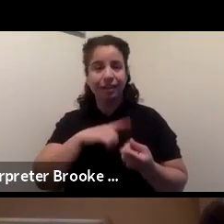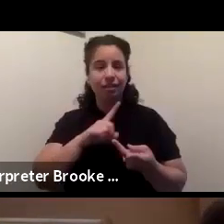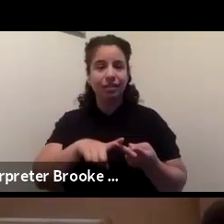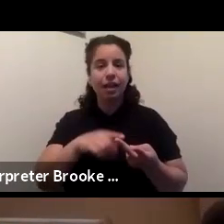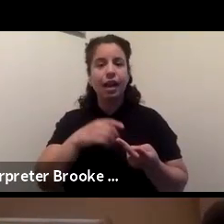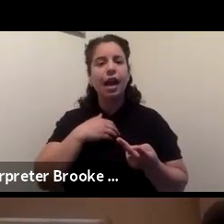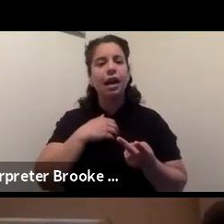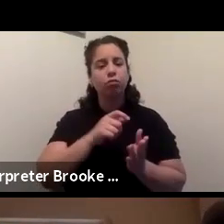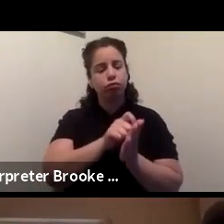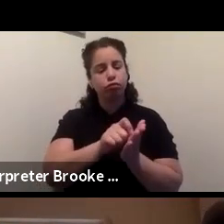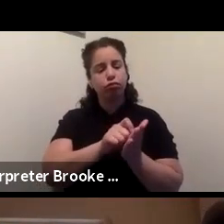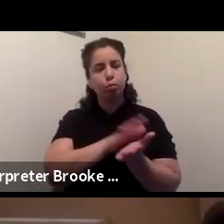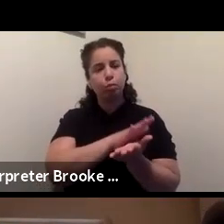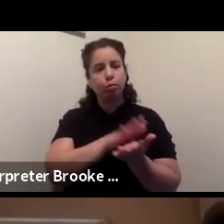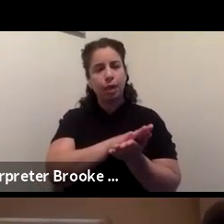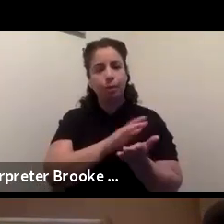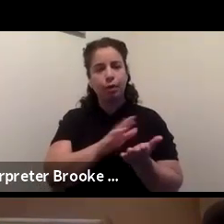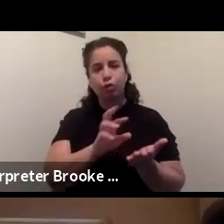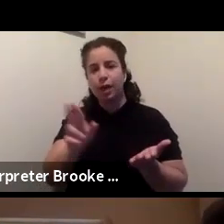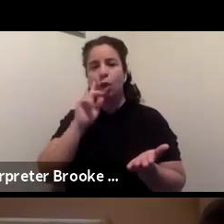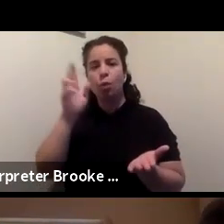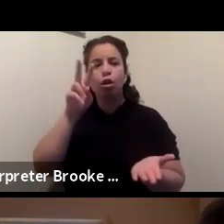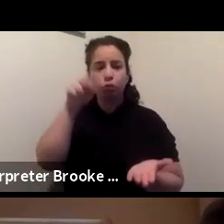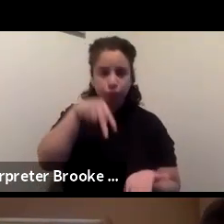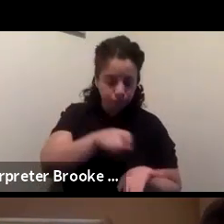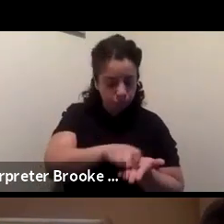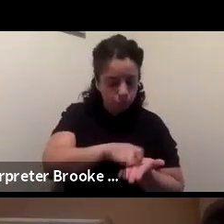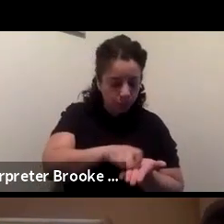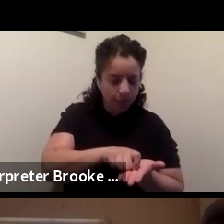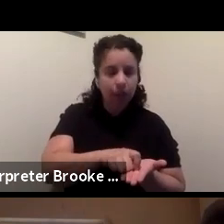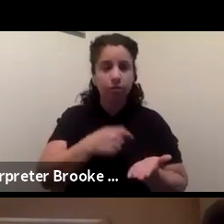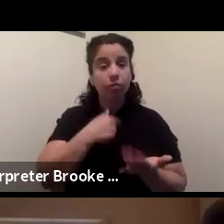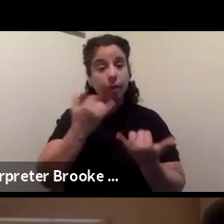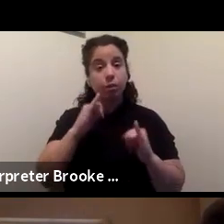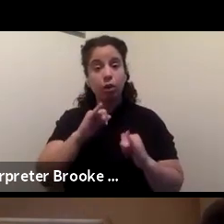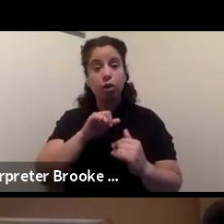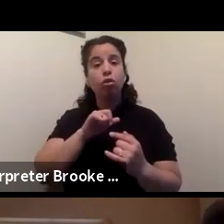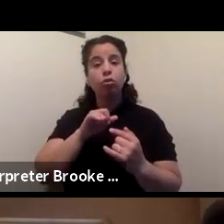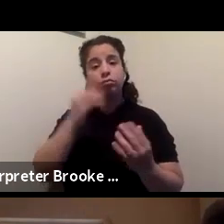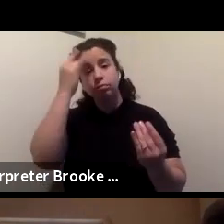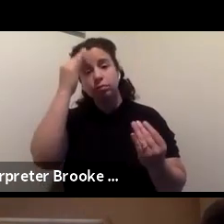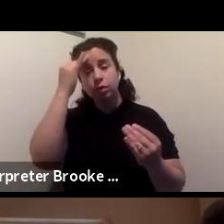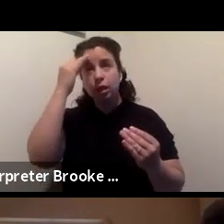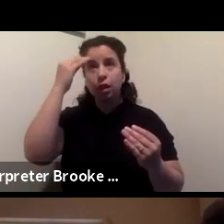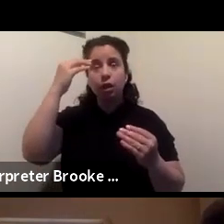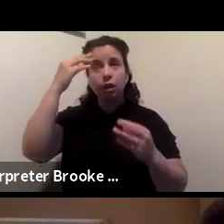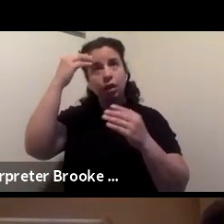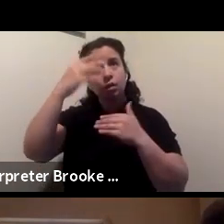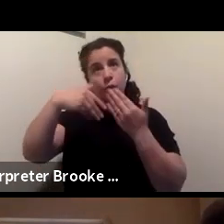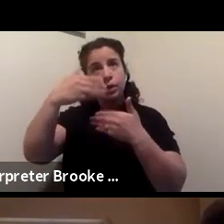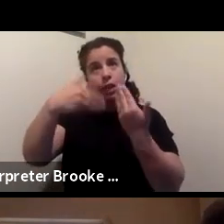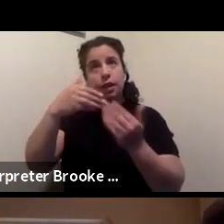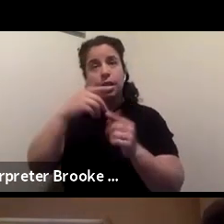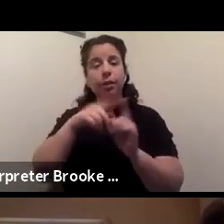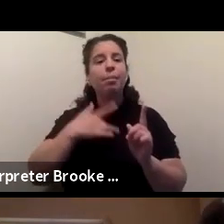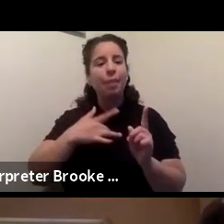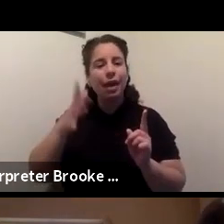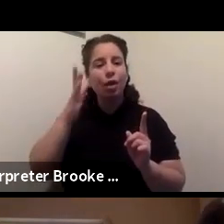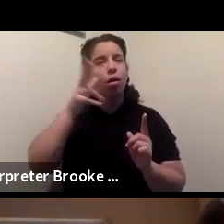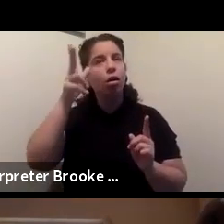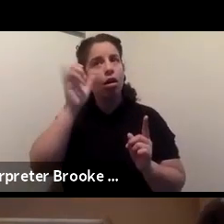I've am gonna be looking down writing. So I am still processing, but I write things down